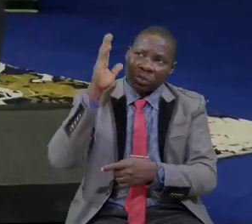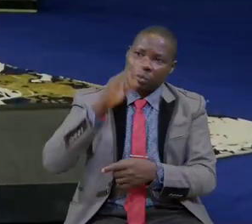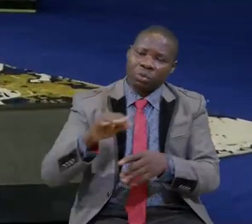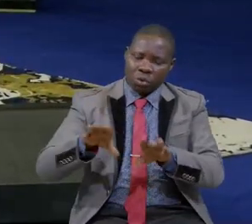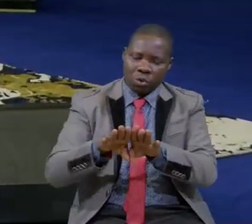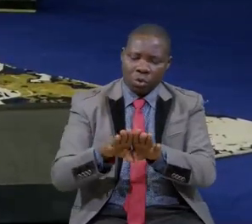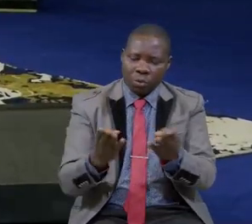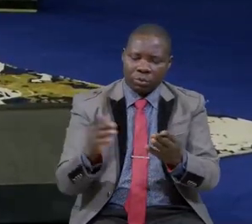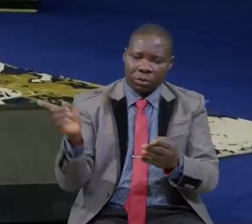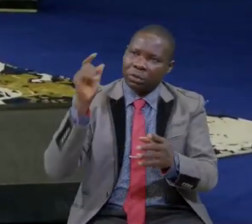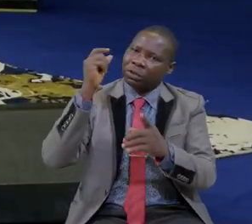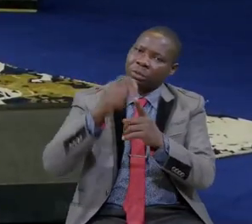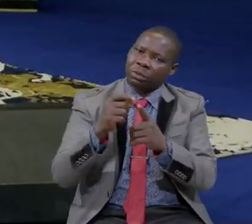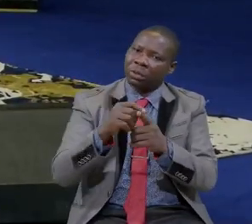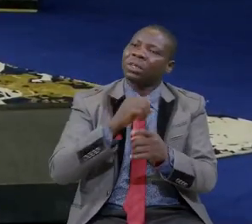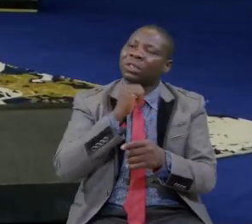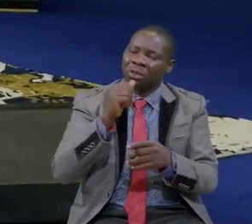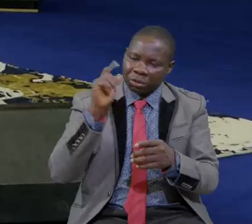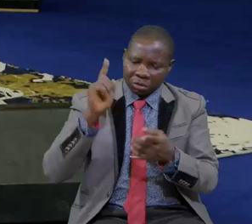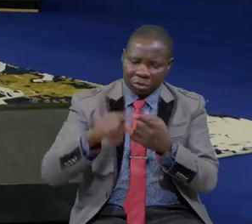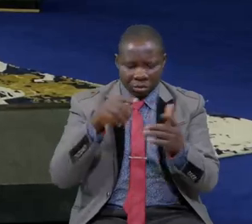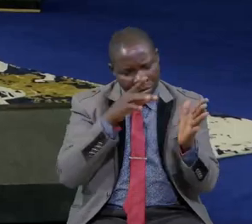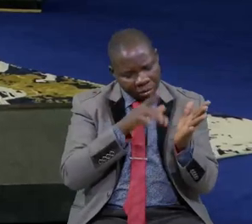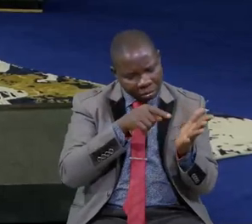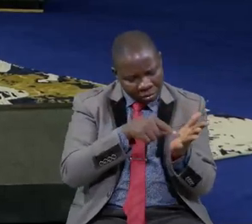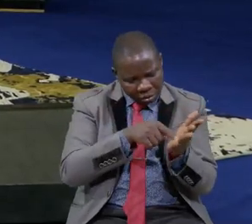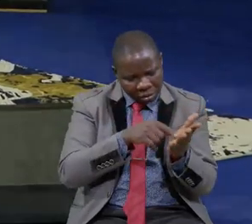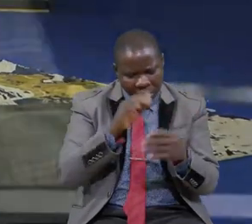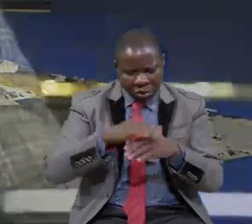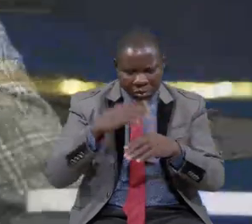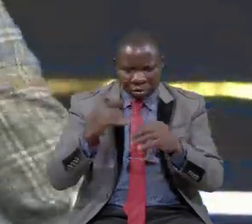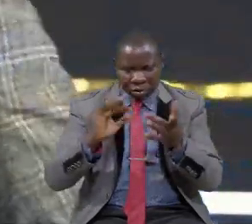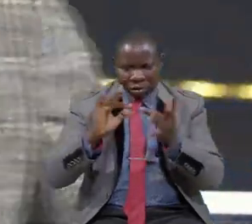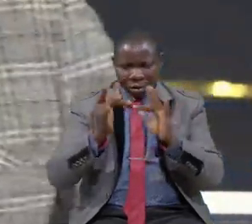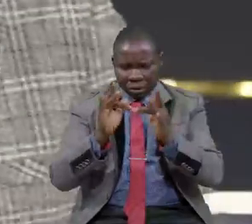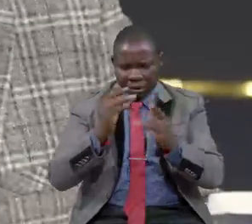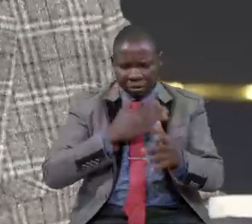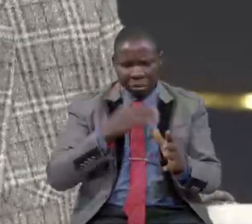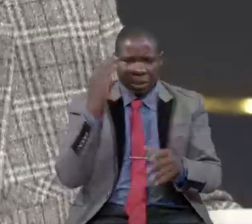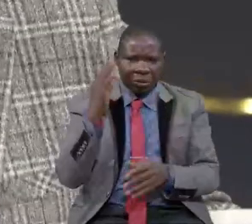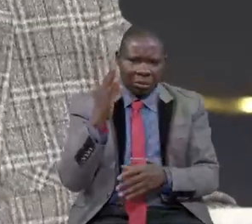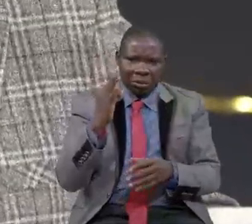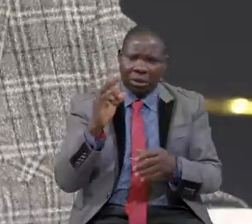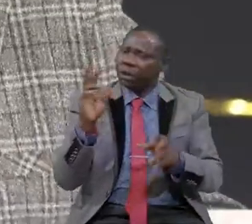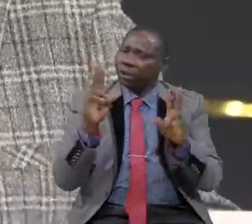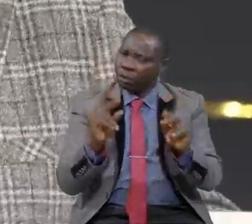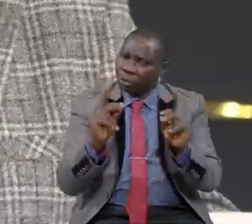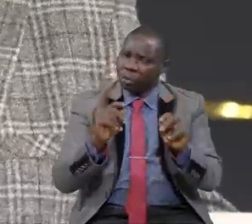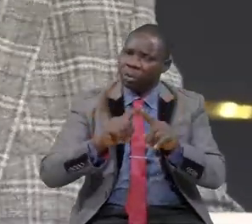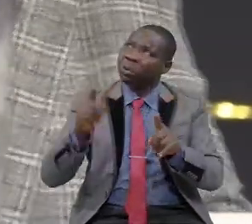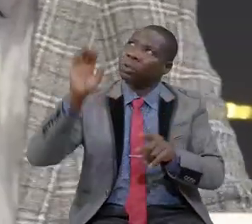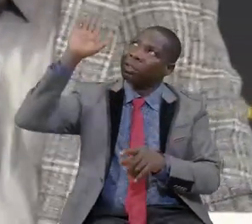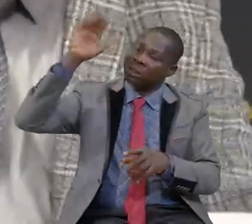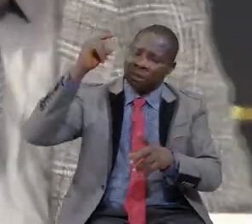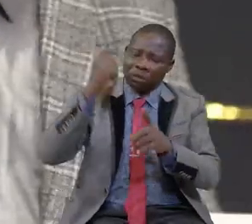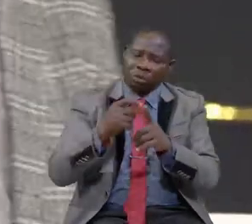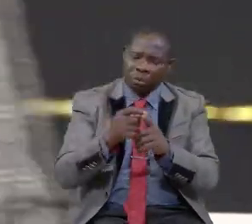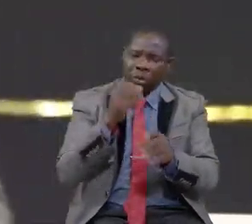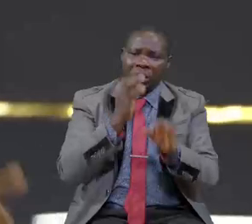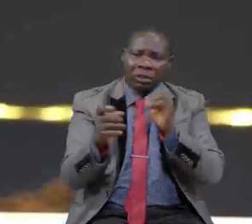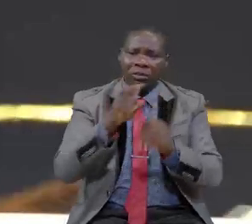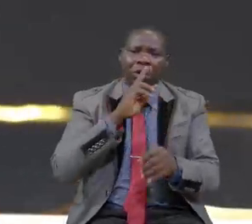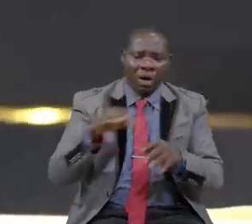the, in the social media. My preaching is going to check up his word. And if you have contradicted his word,